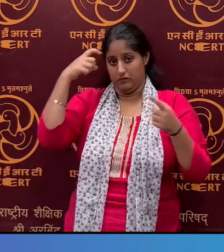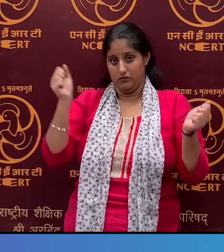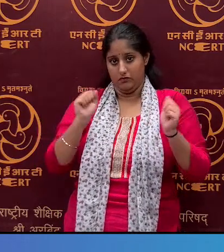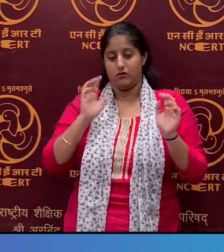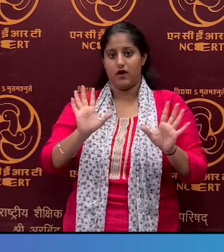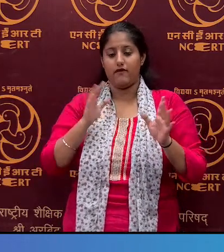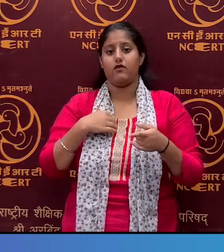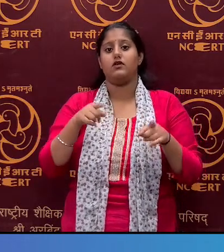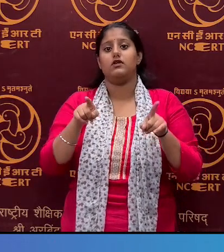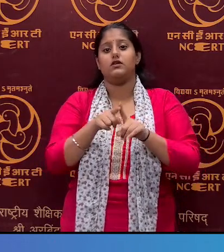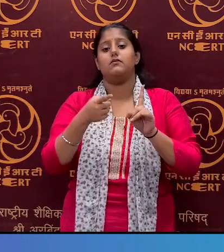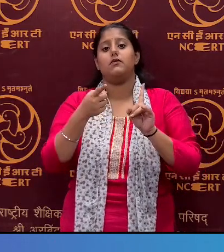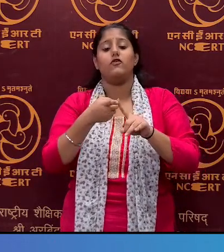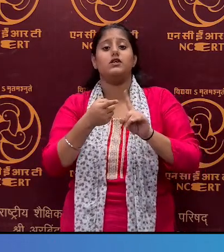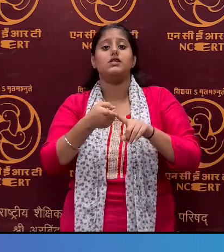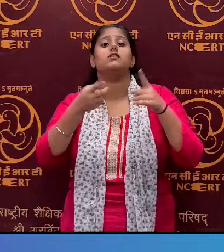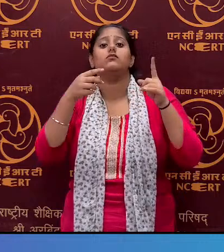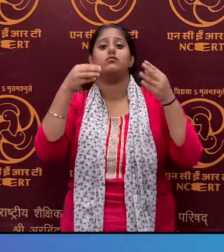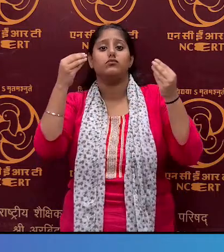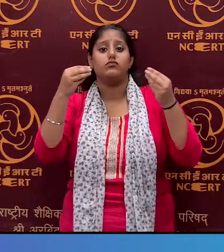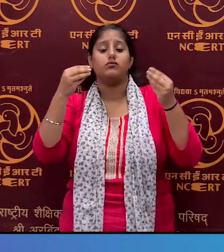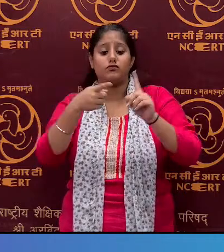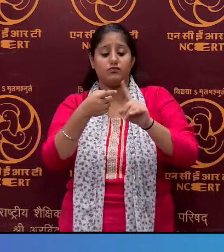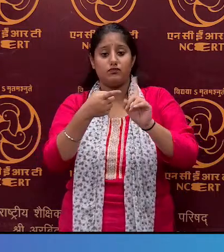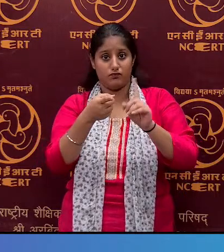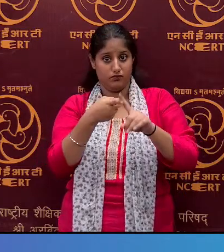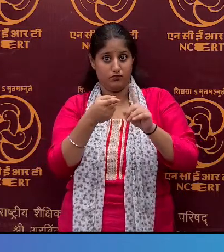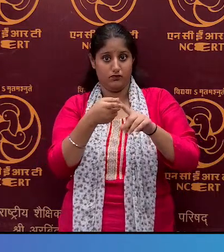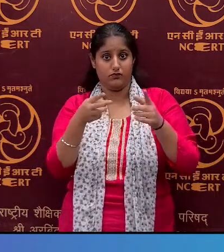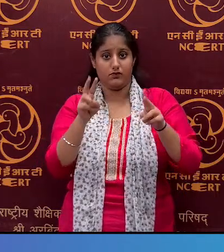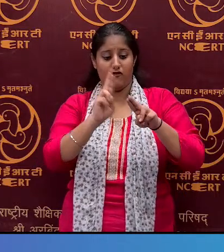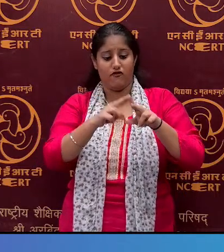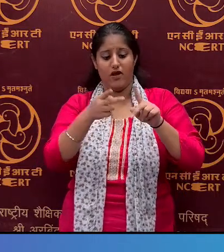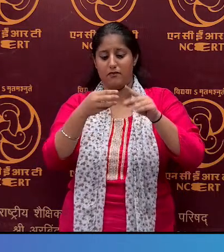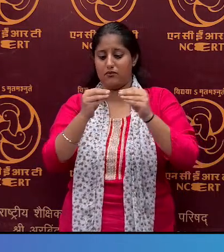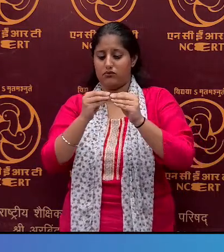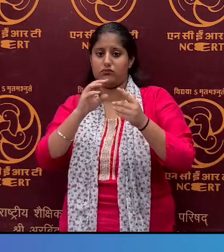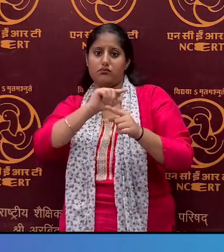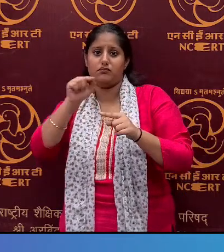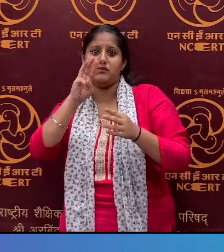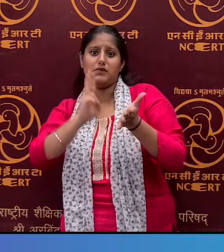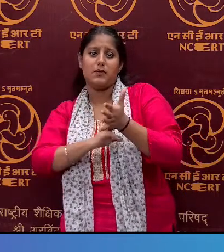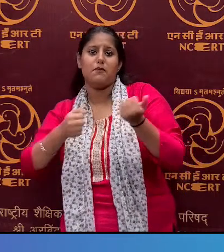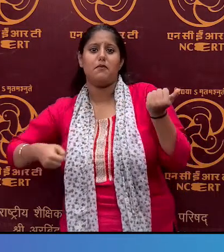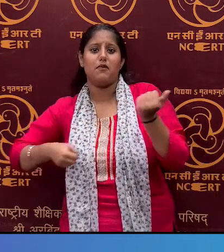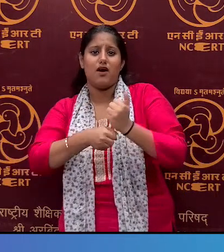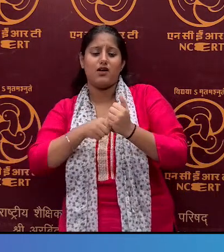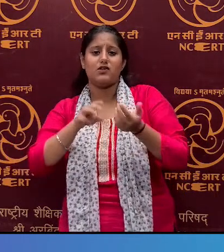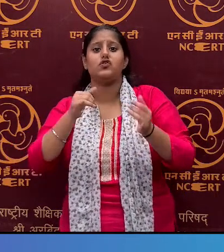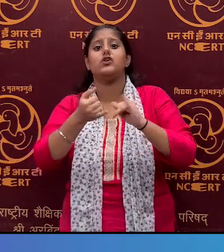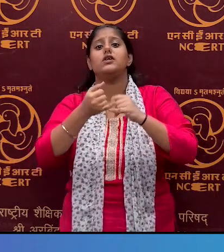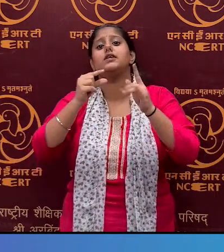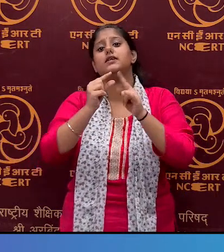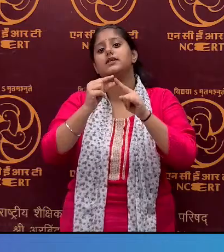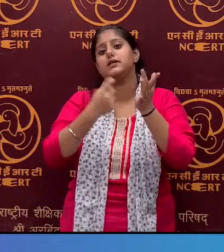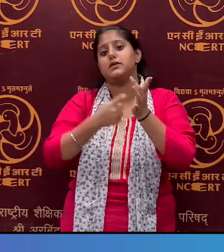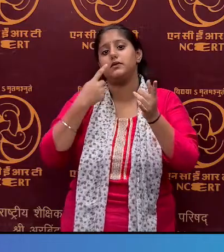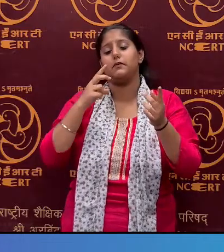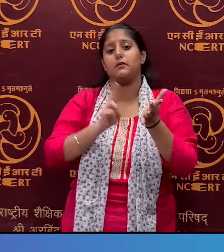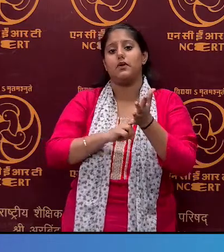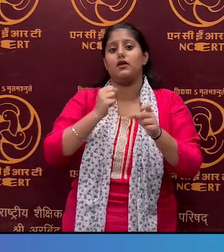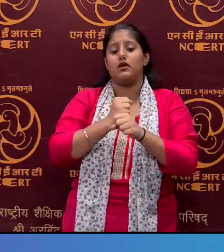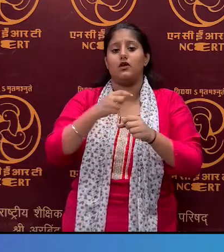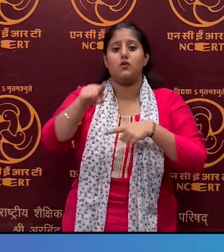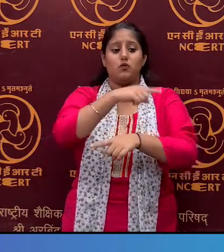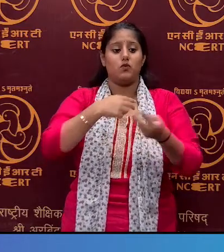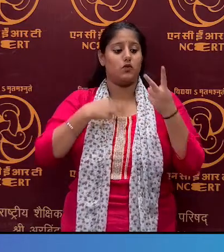are spring season, which is basically from Feb to March, is a season in which you find greenery all